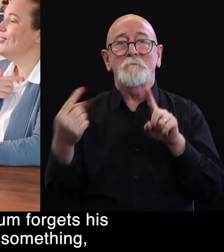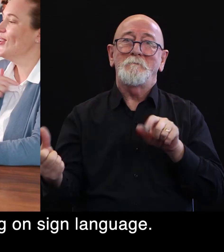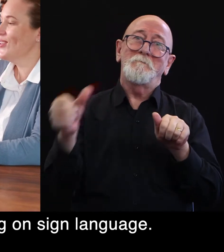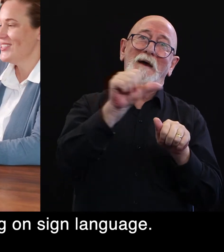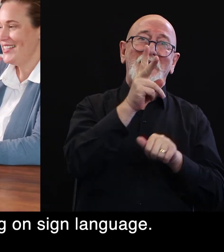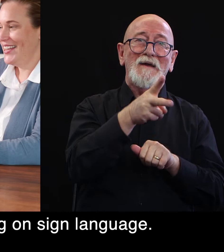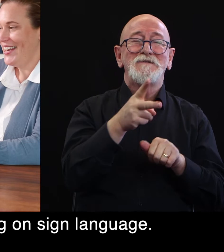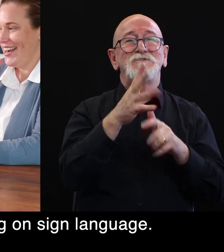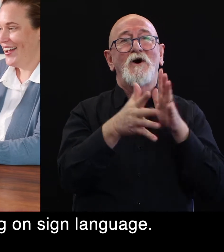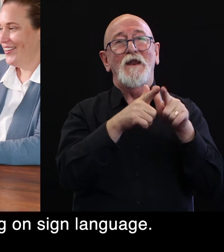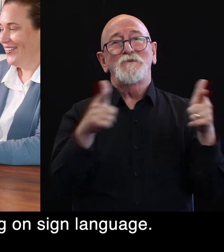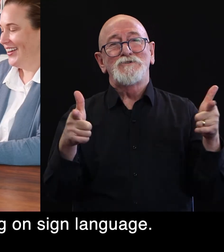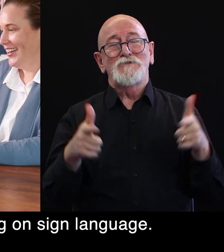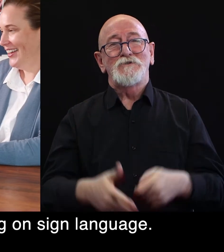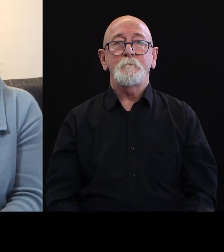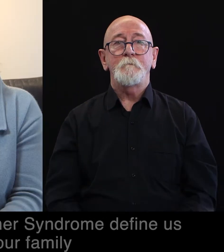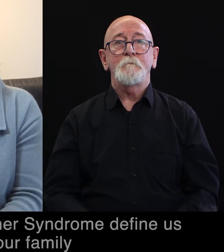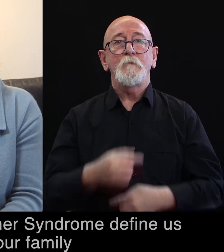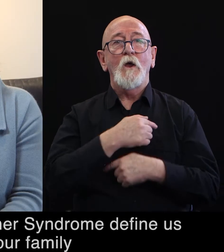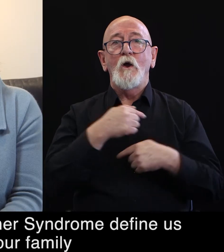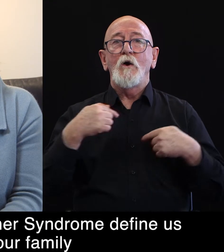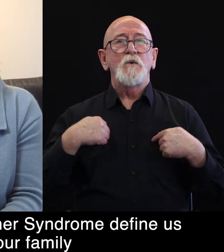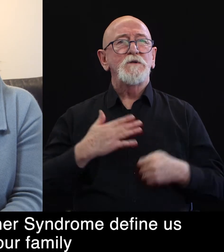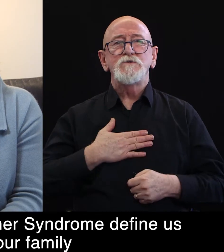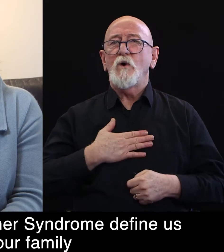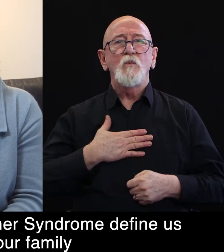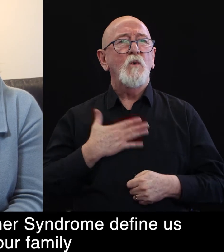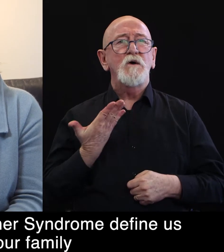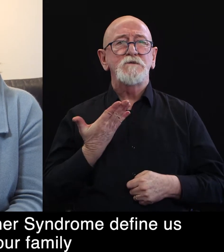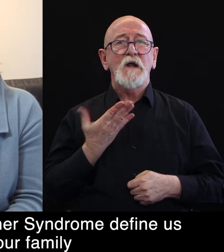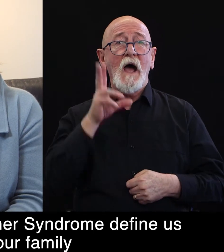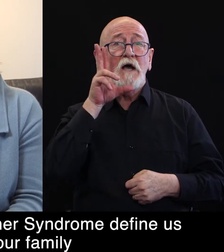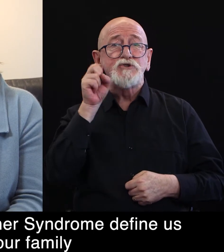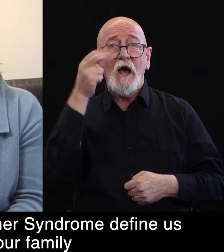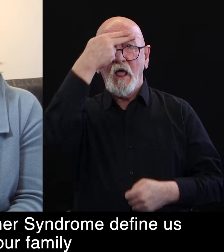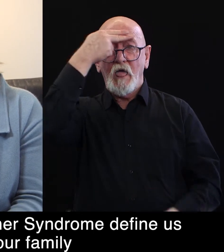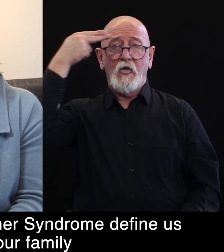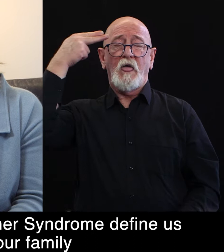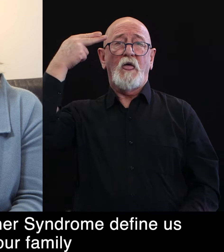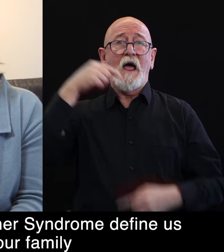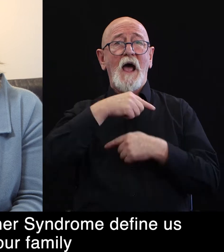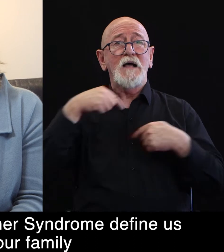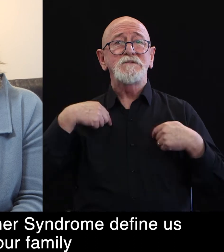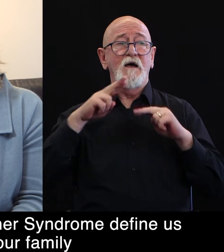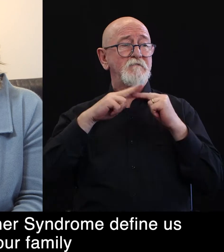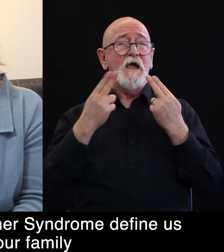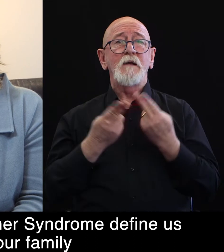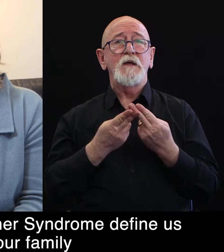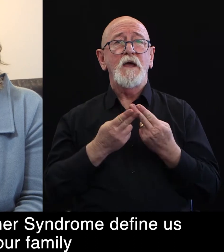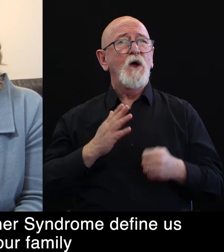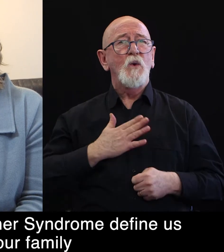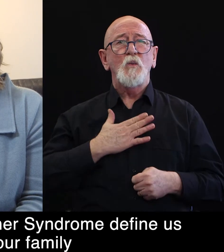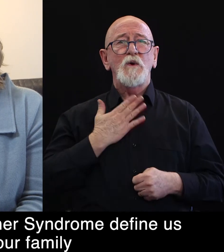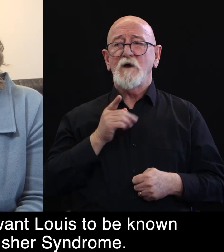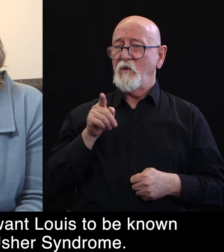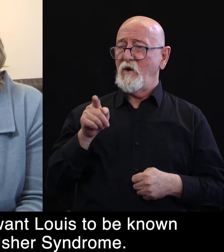or something, we go back to relying on sign language. We don't want to let Usher syndrome define us or define our family and we